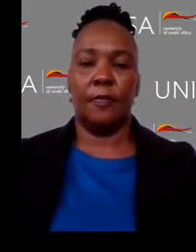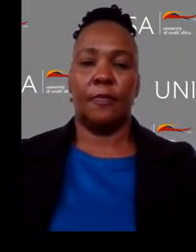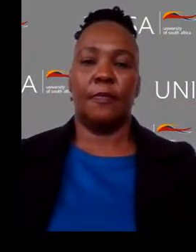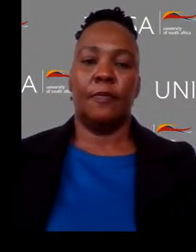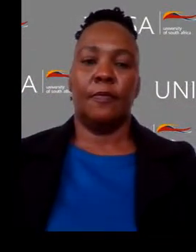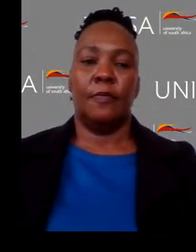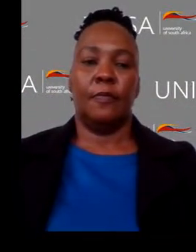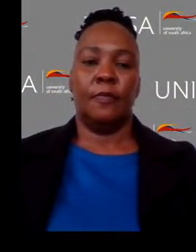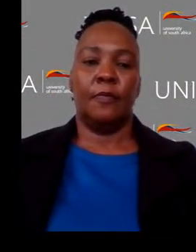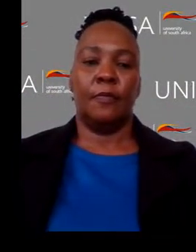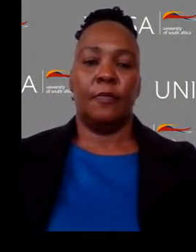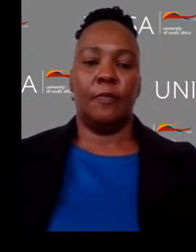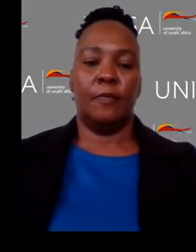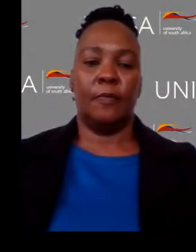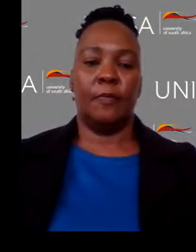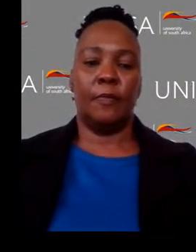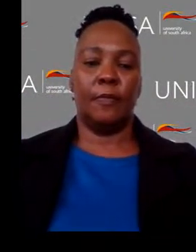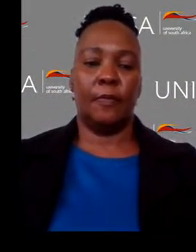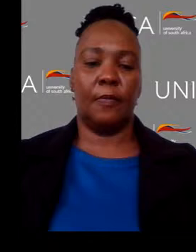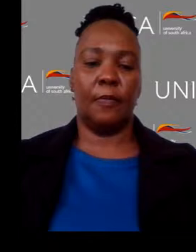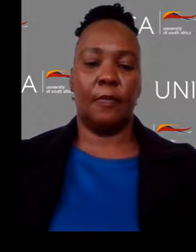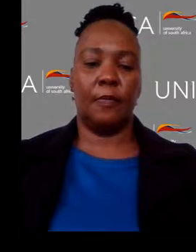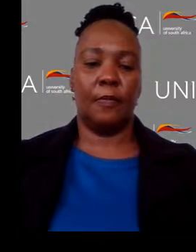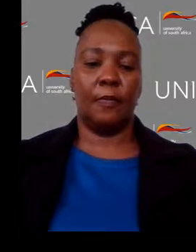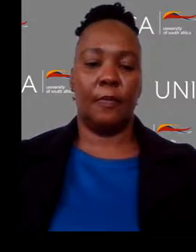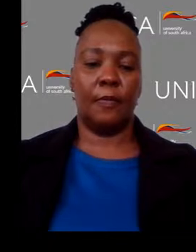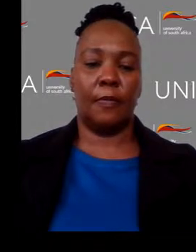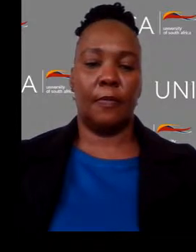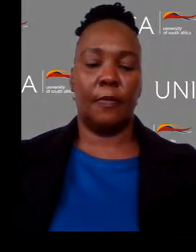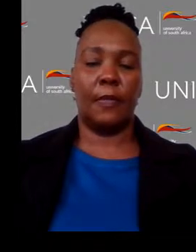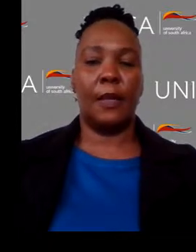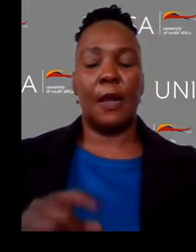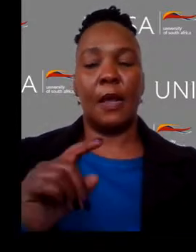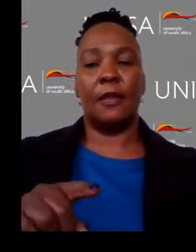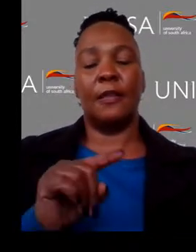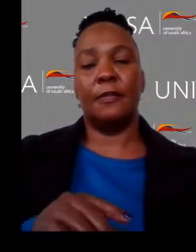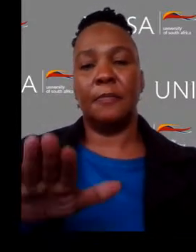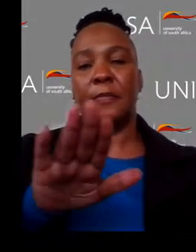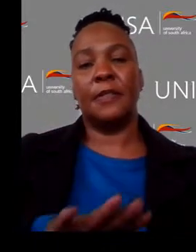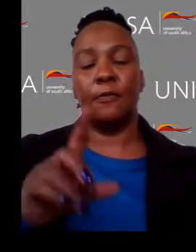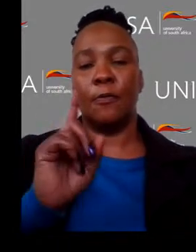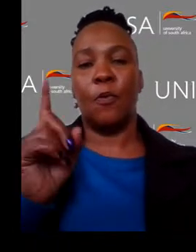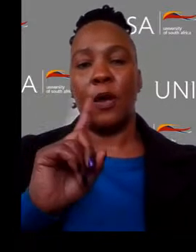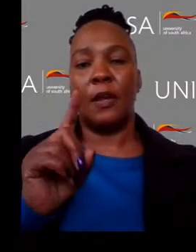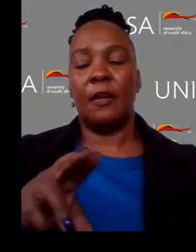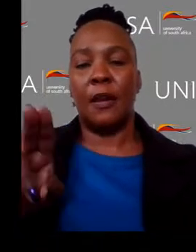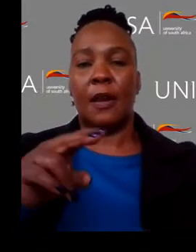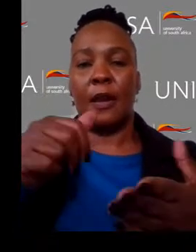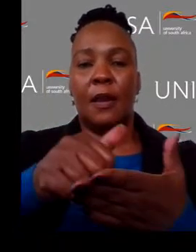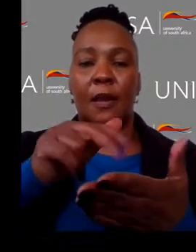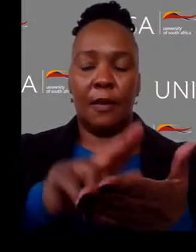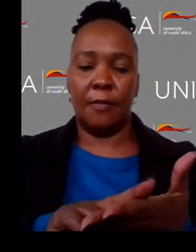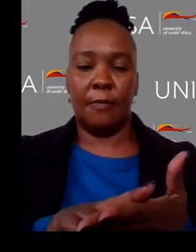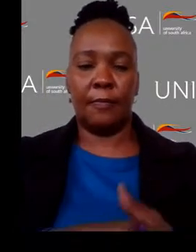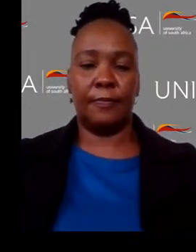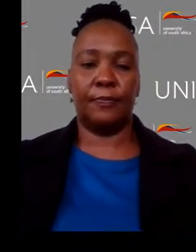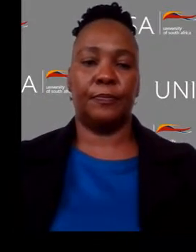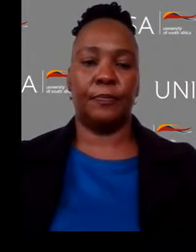So that's basically the Invigilator app. I'm just going to